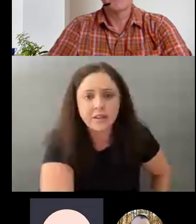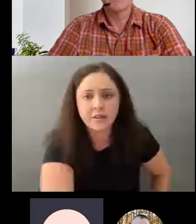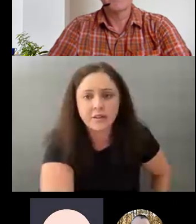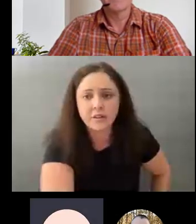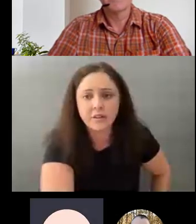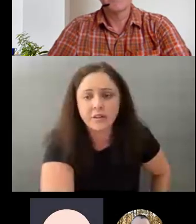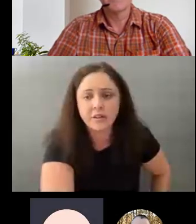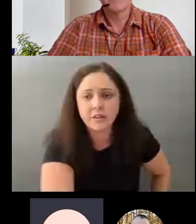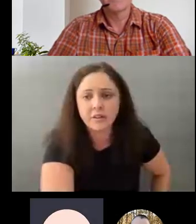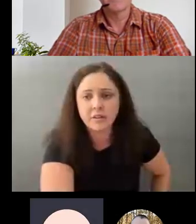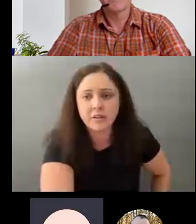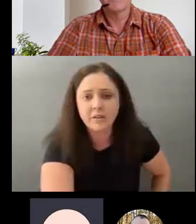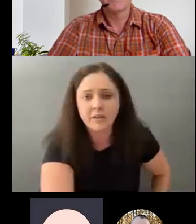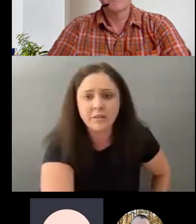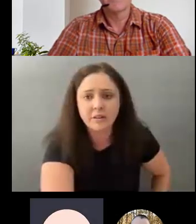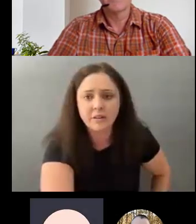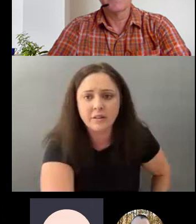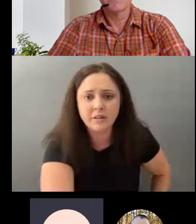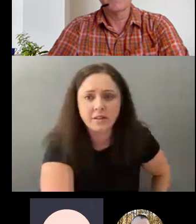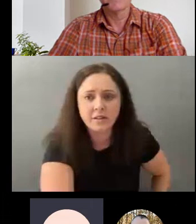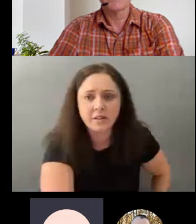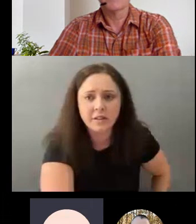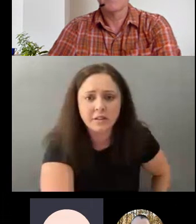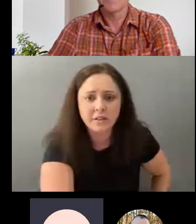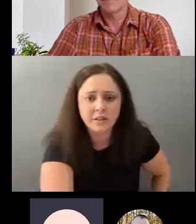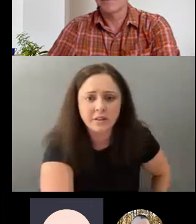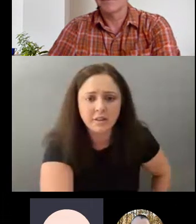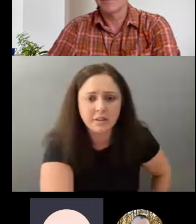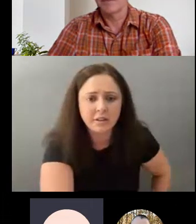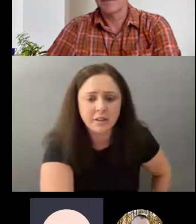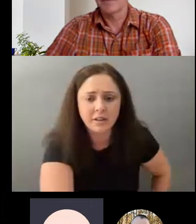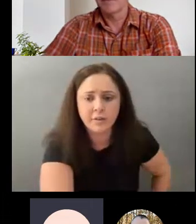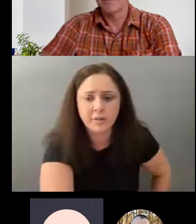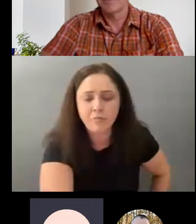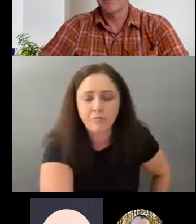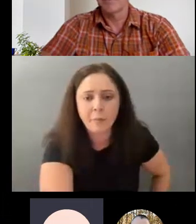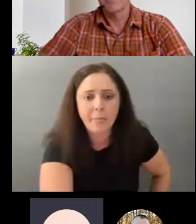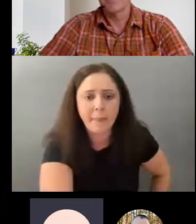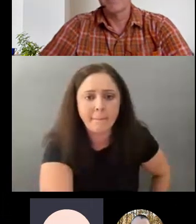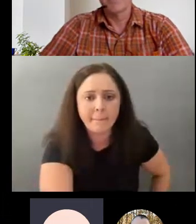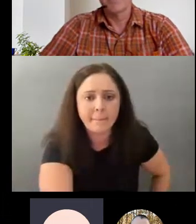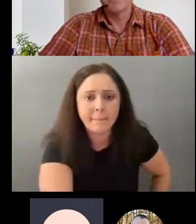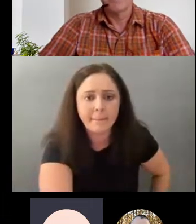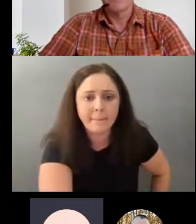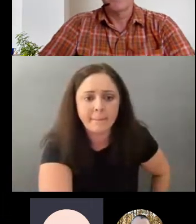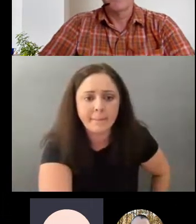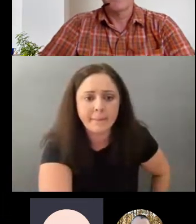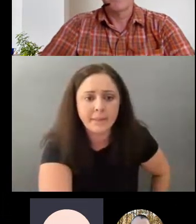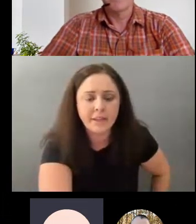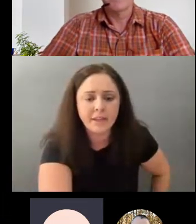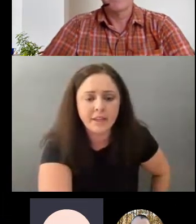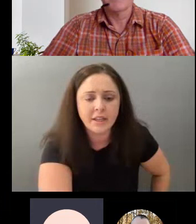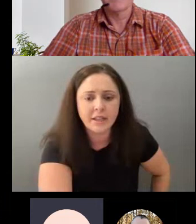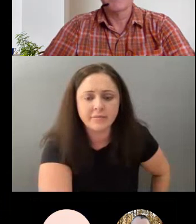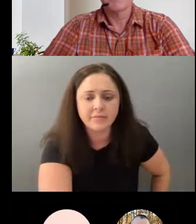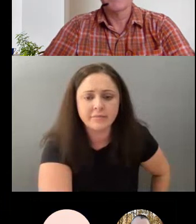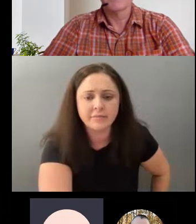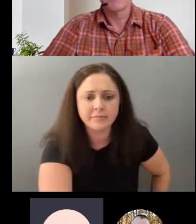You could. We had this issue yesterday with ASL interpretation, and logging back in did not seem to resolve it.